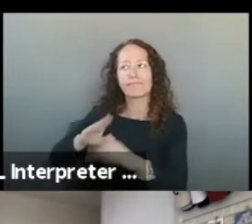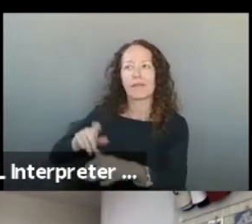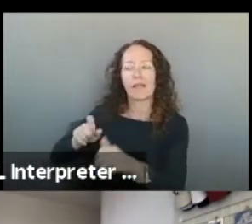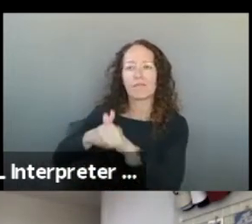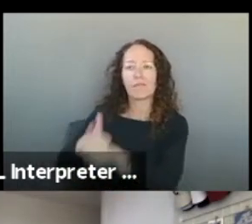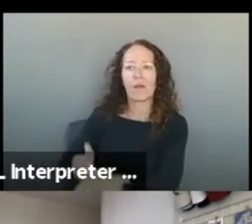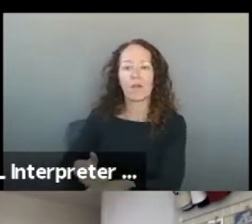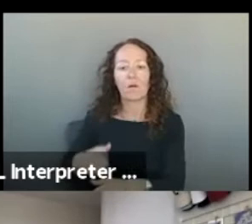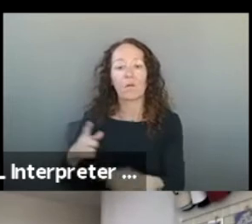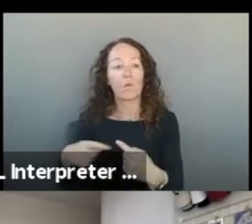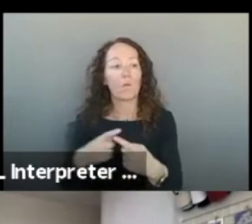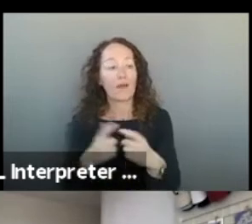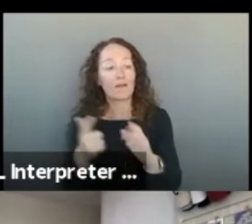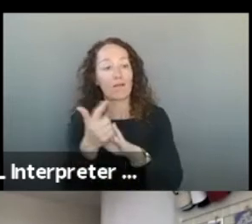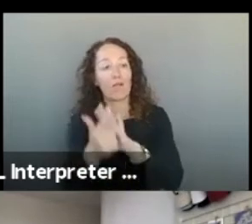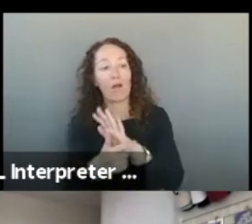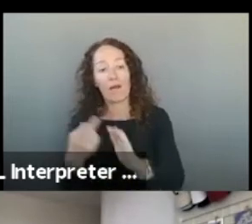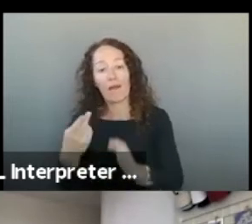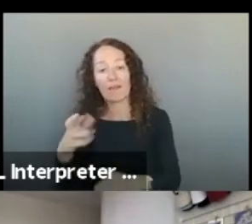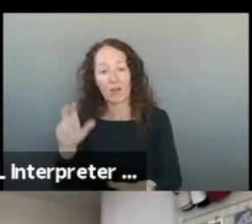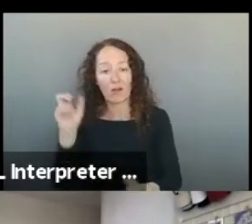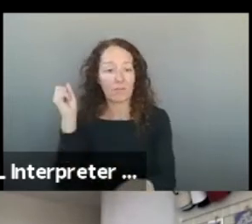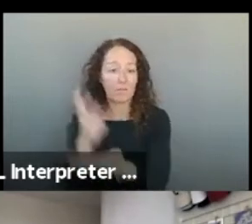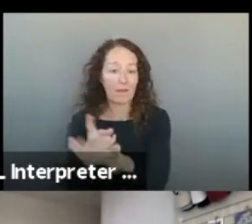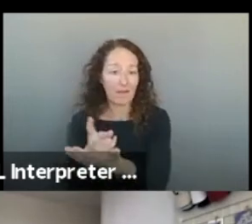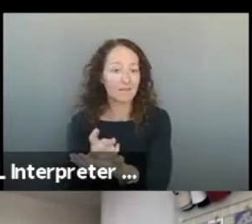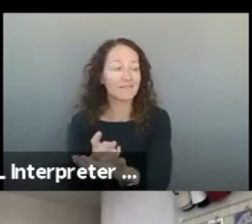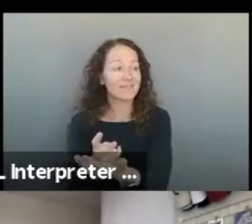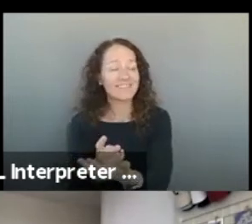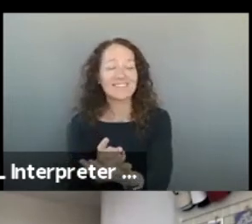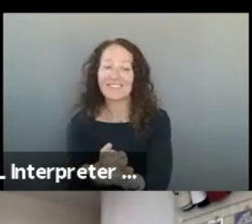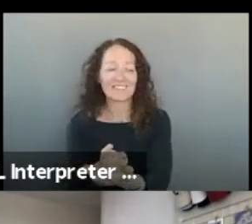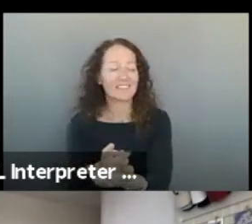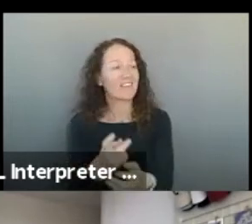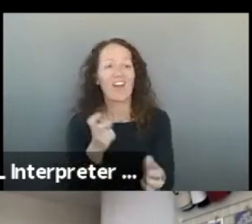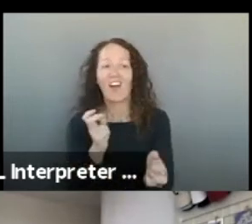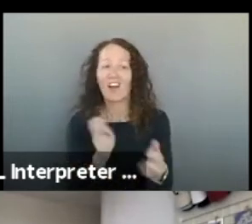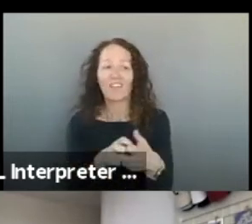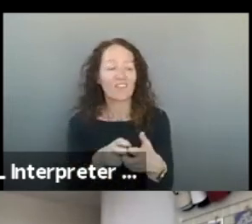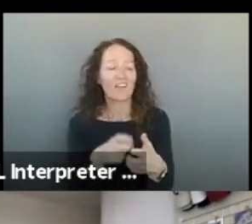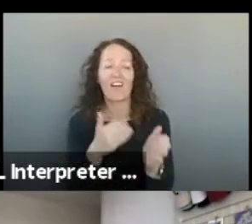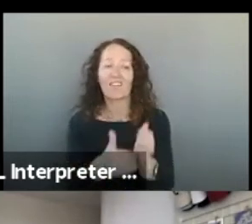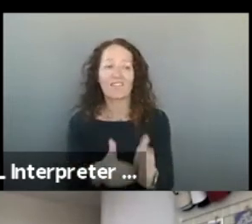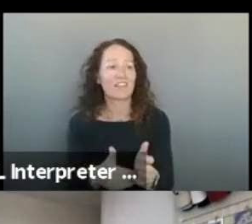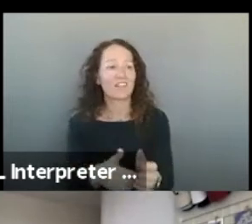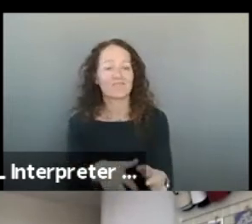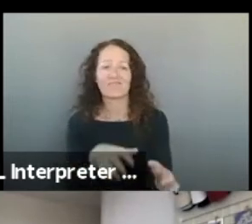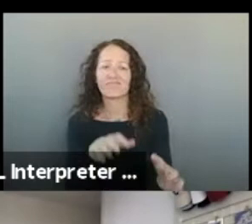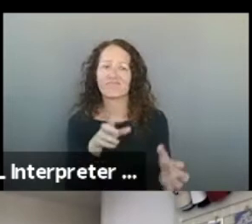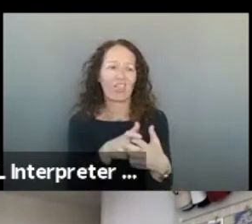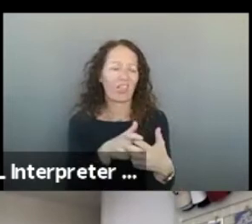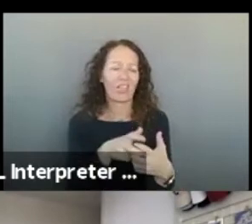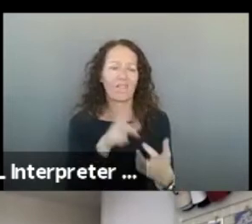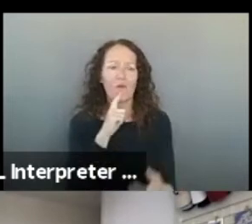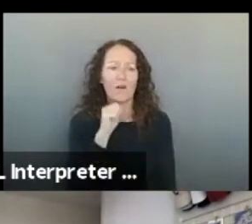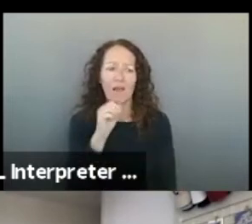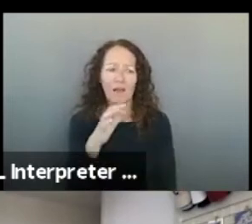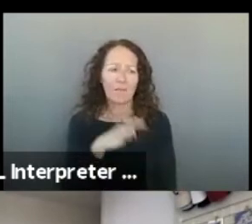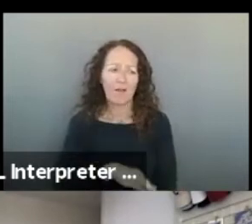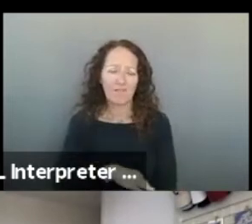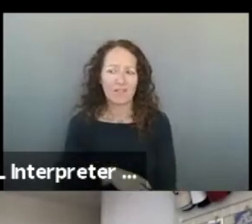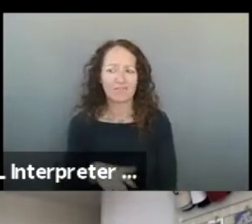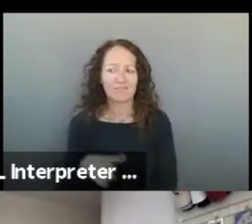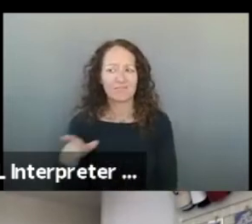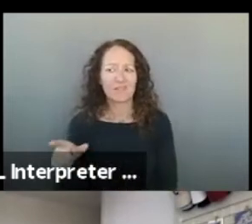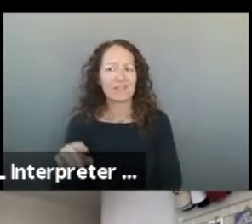they do it in a way that makes it really hard for nonprofits to implement. Clearly, there's no one sitting at that table who's done that kind of work. And